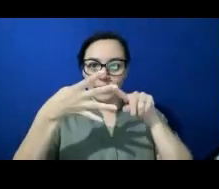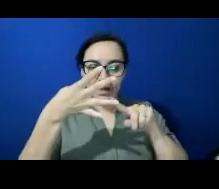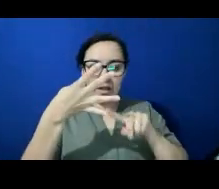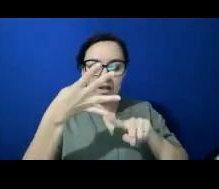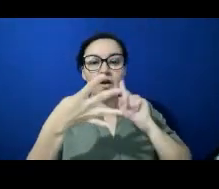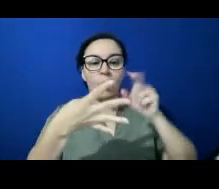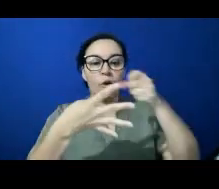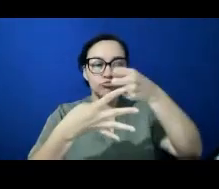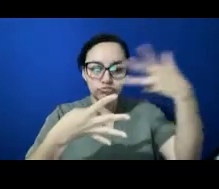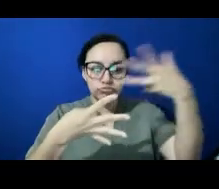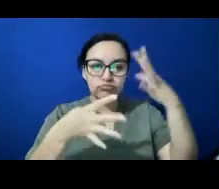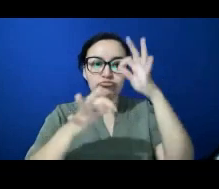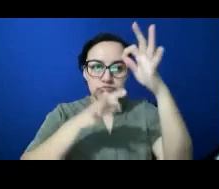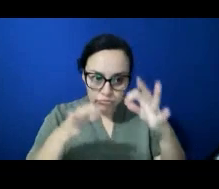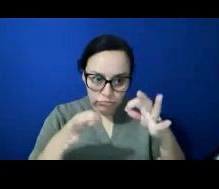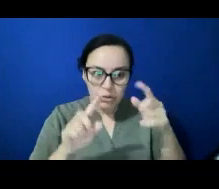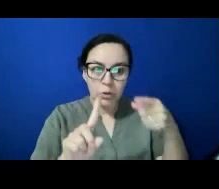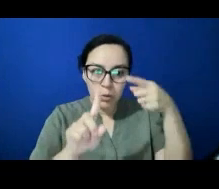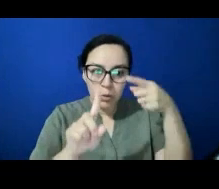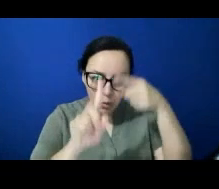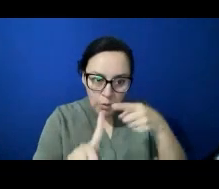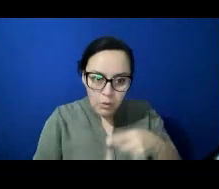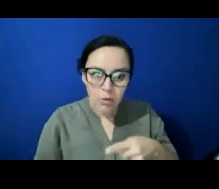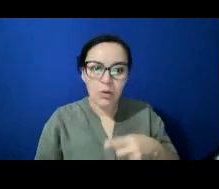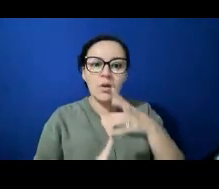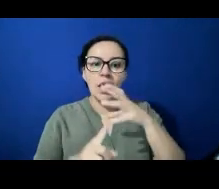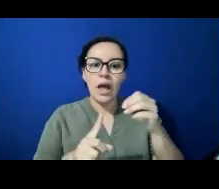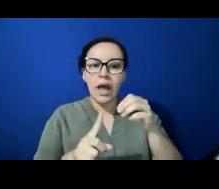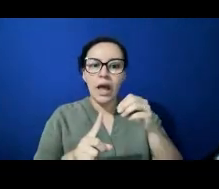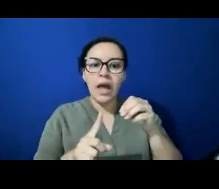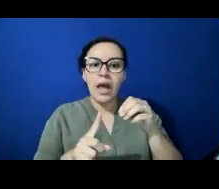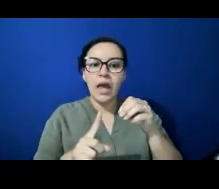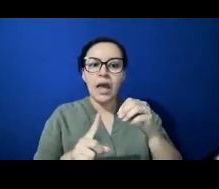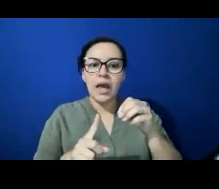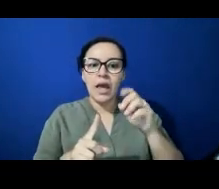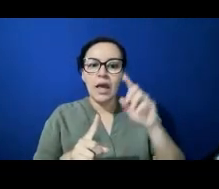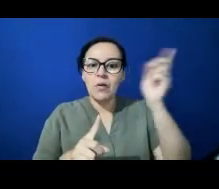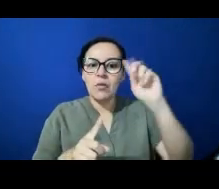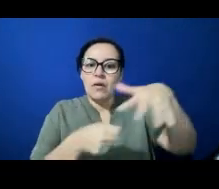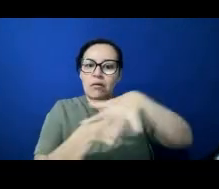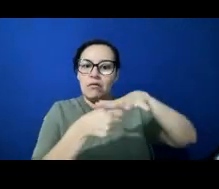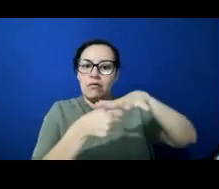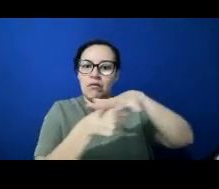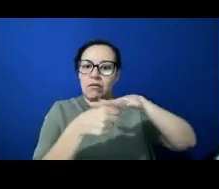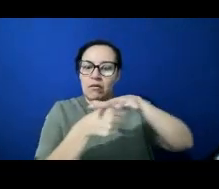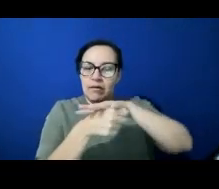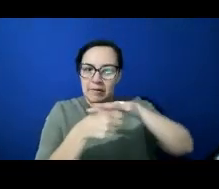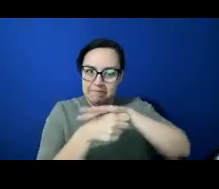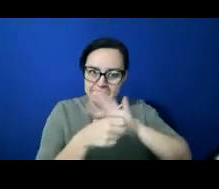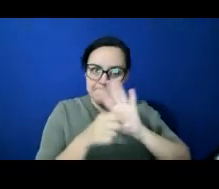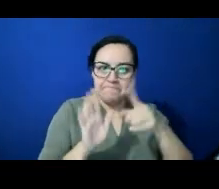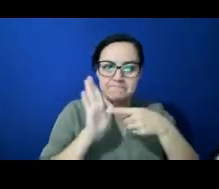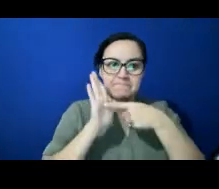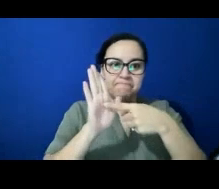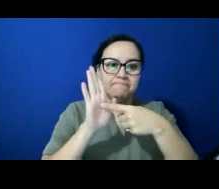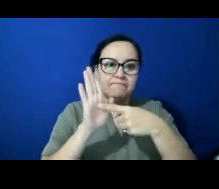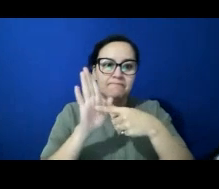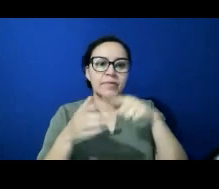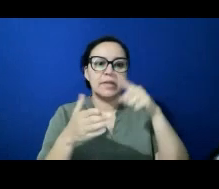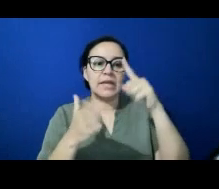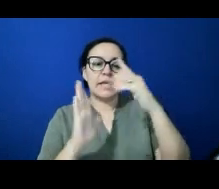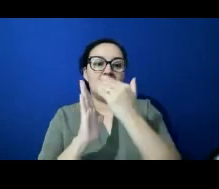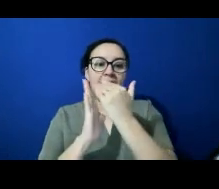that is description, objectives, and the estimated duration of the course. The first one, for